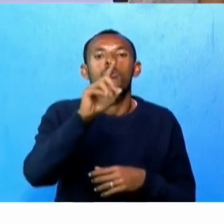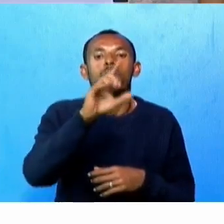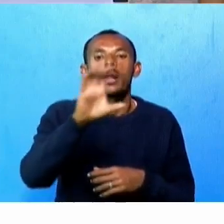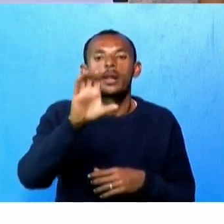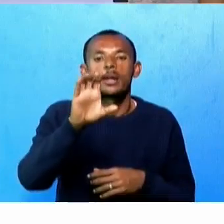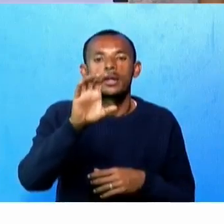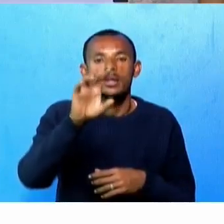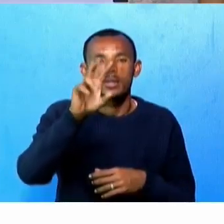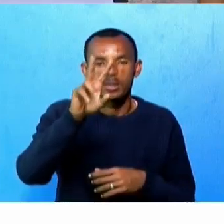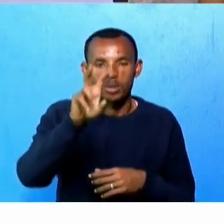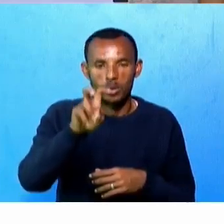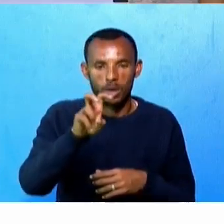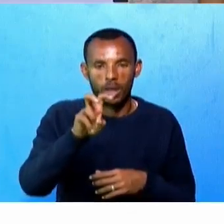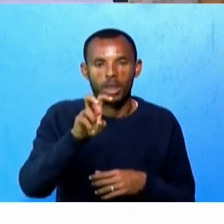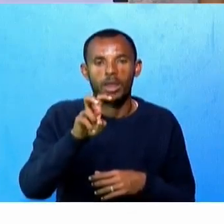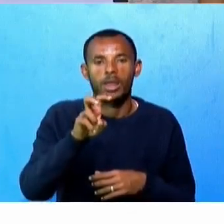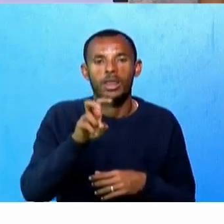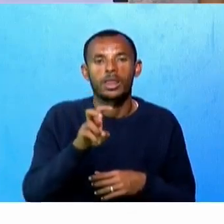120